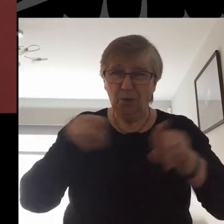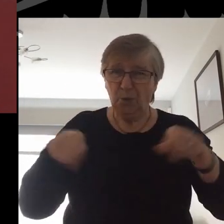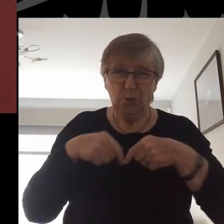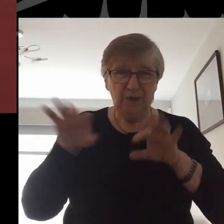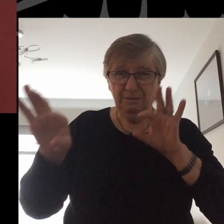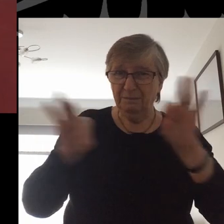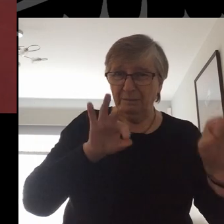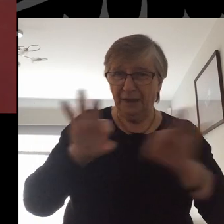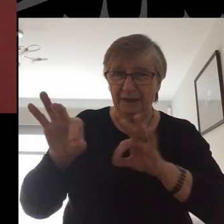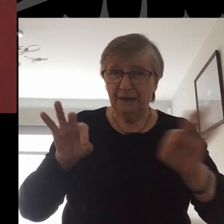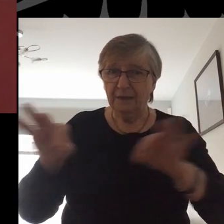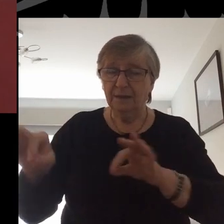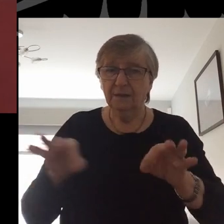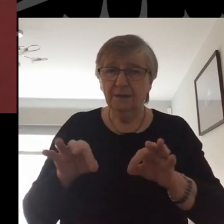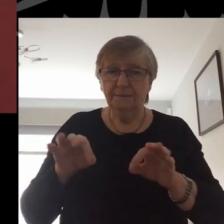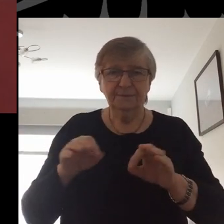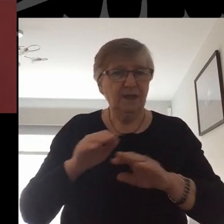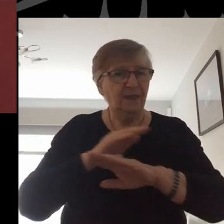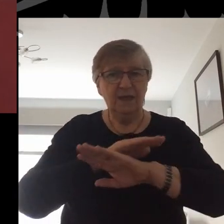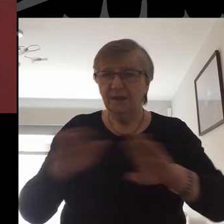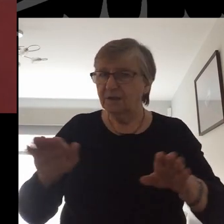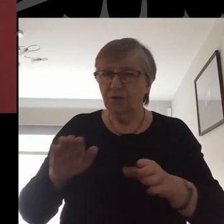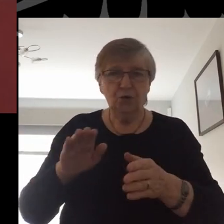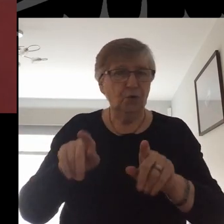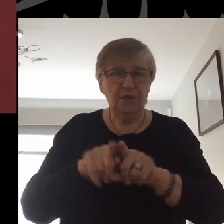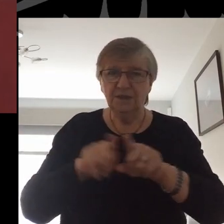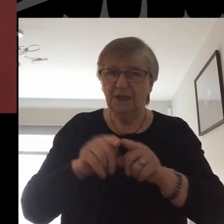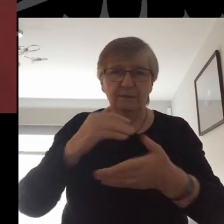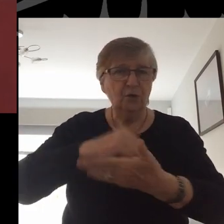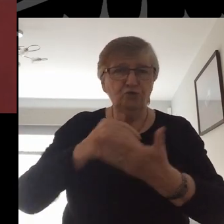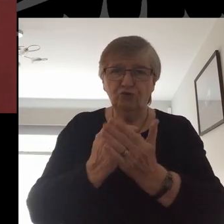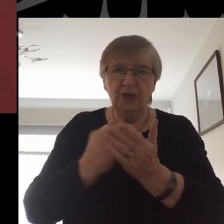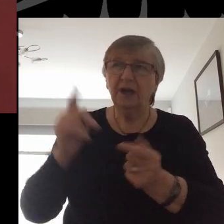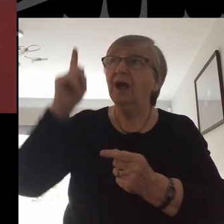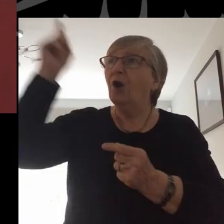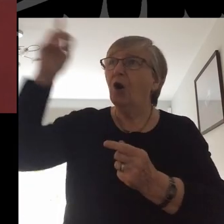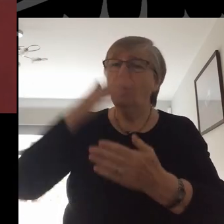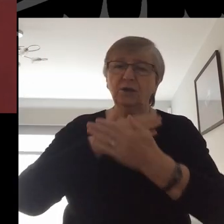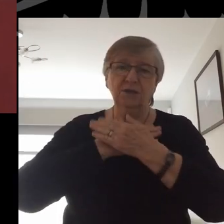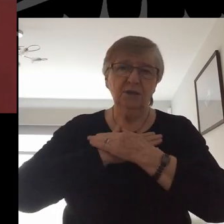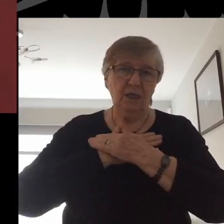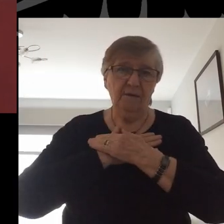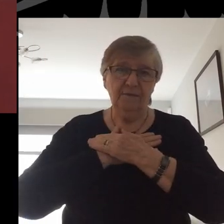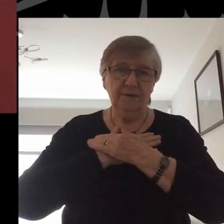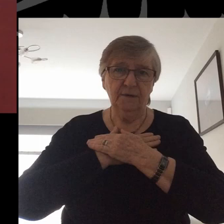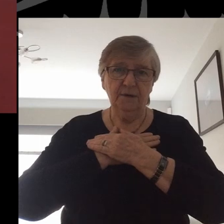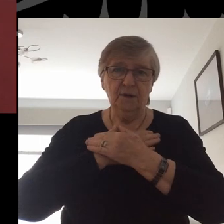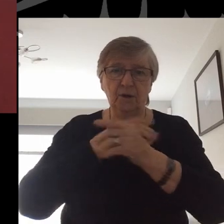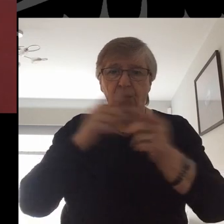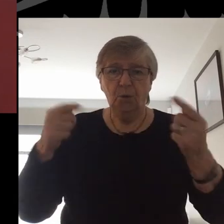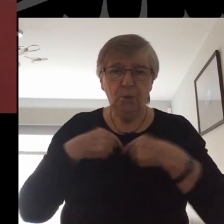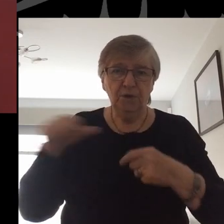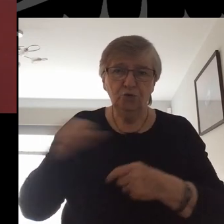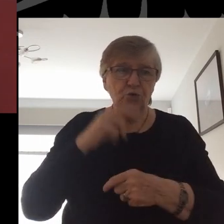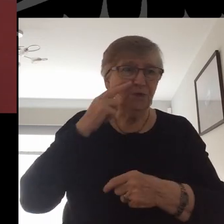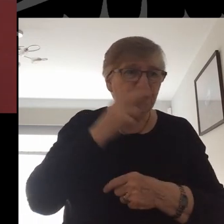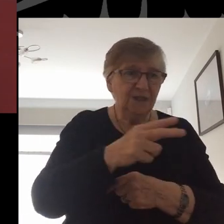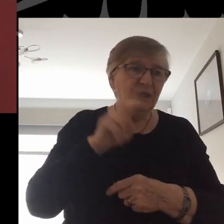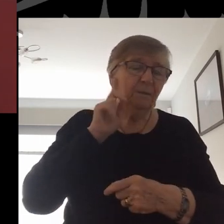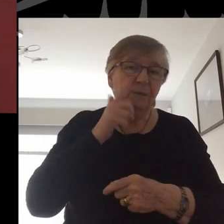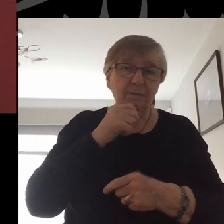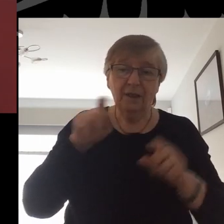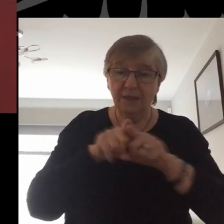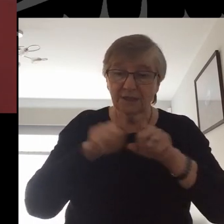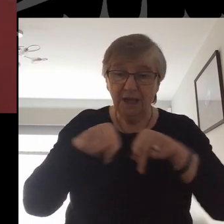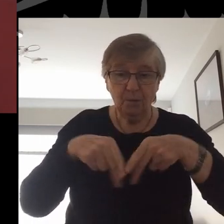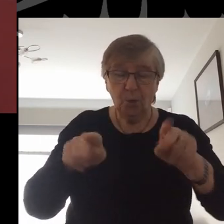But none of that is sharing God's perspective. None of that is seeing people in and through Christ. And when we see